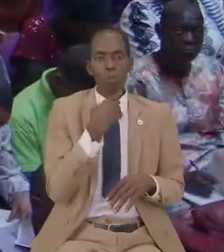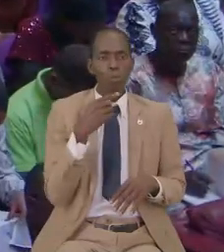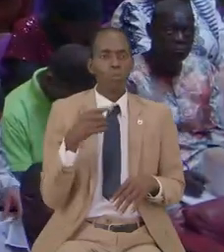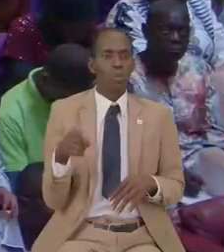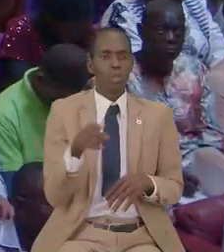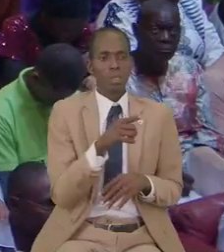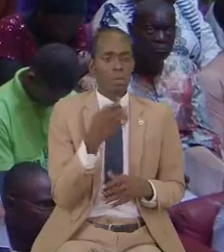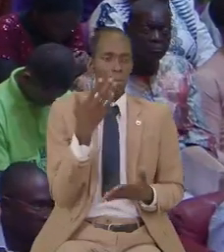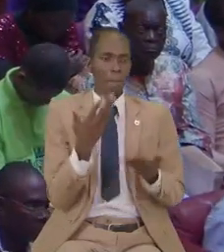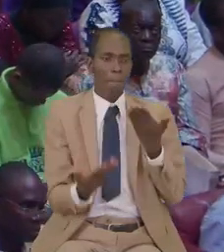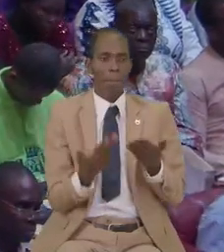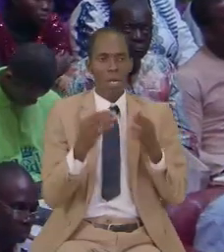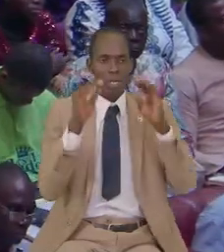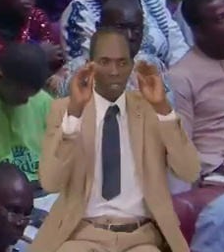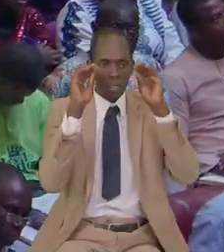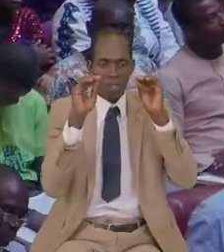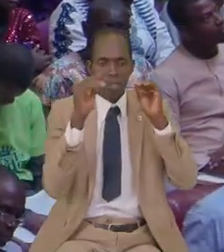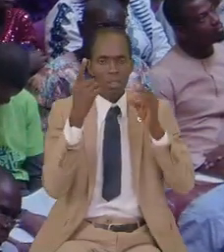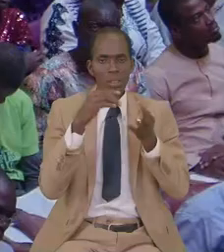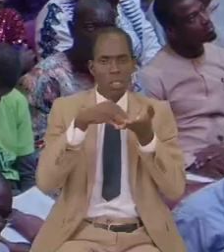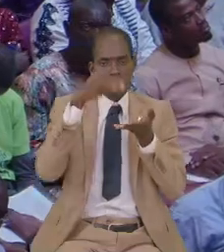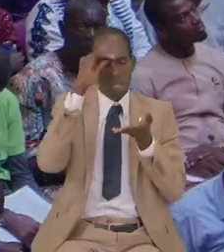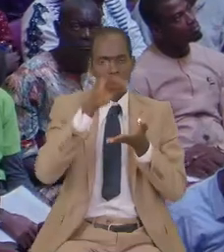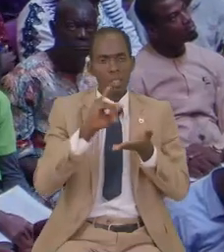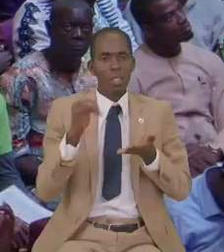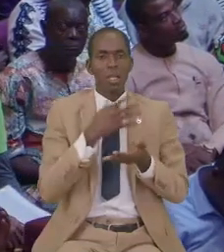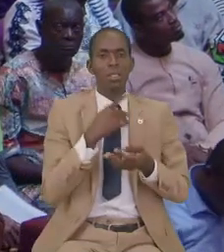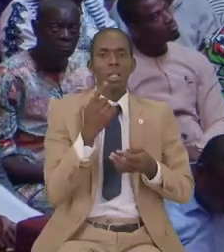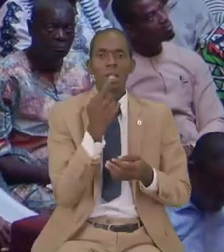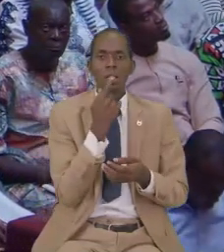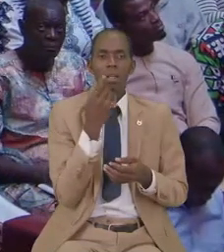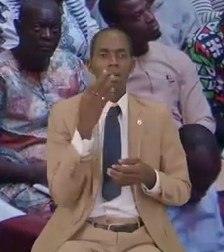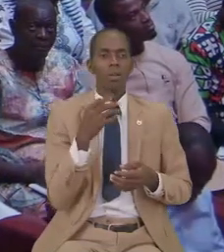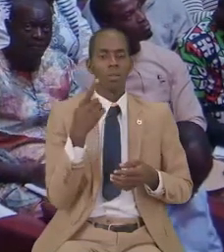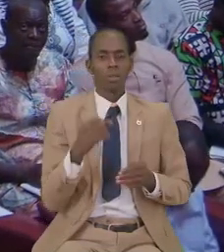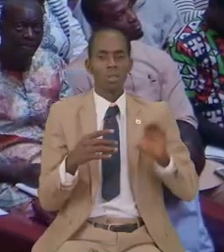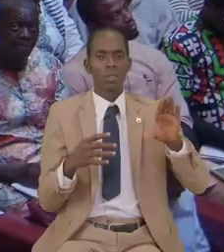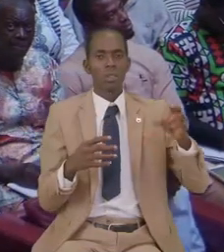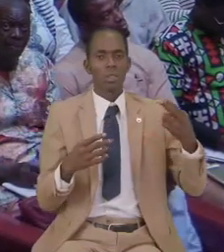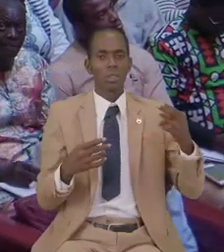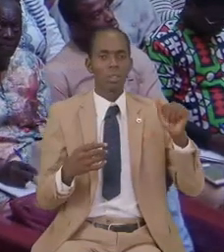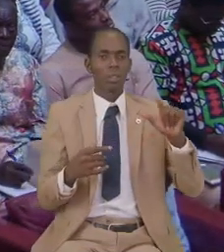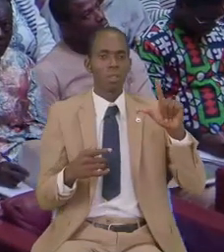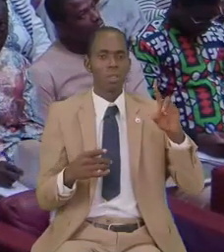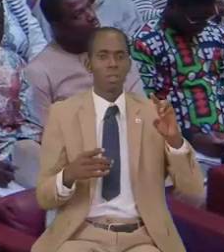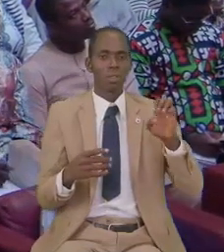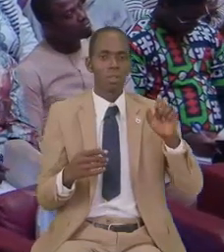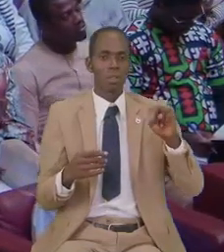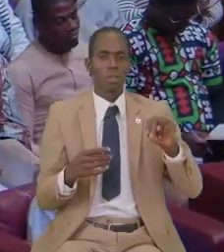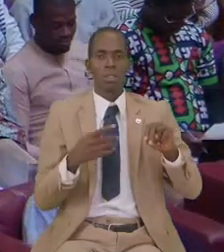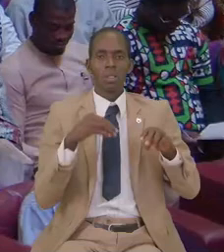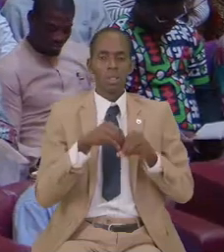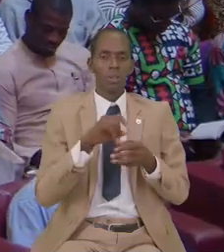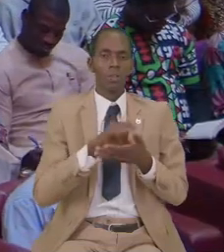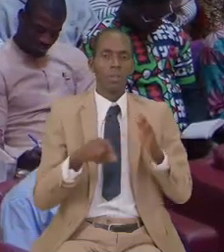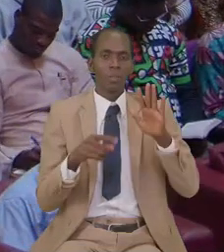might teach the learning and the tongue of the Chaldeans. Look at verse 5. In verse 5 it